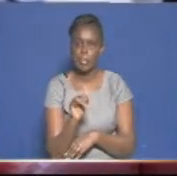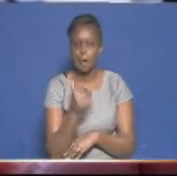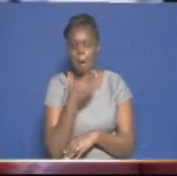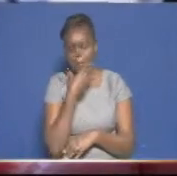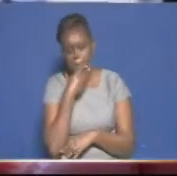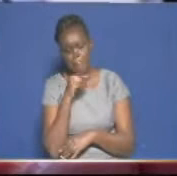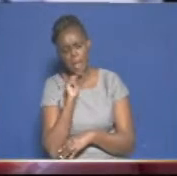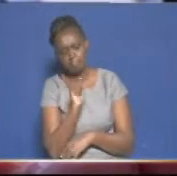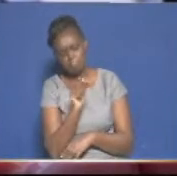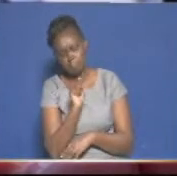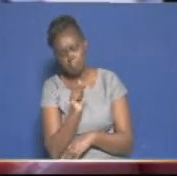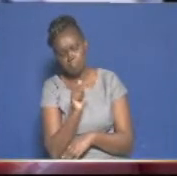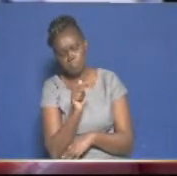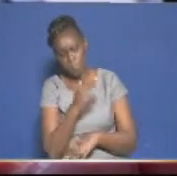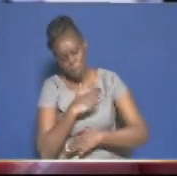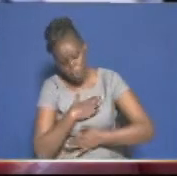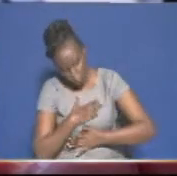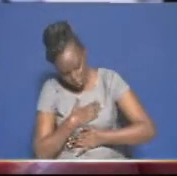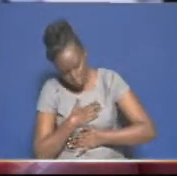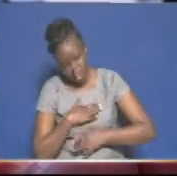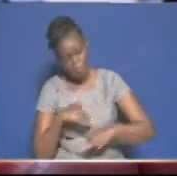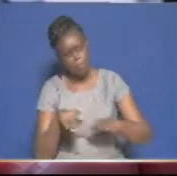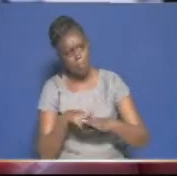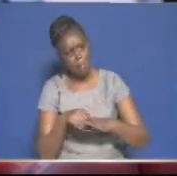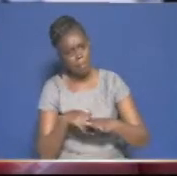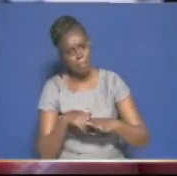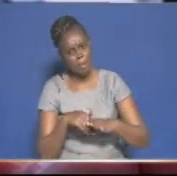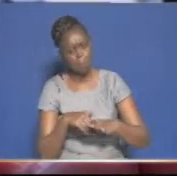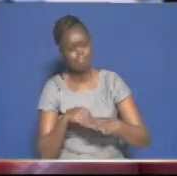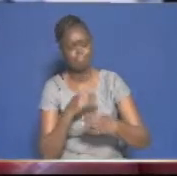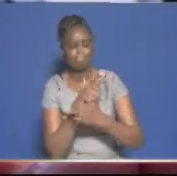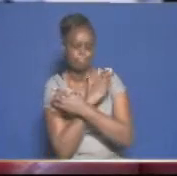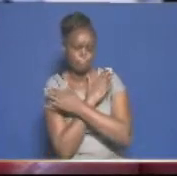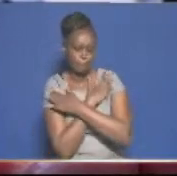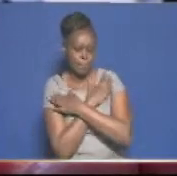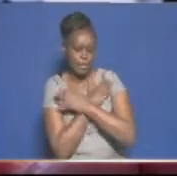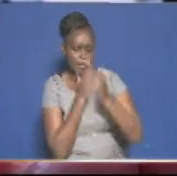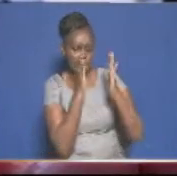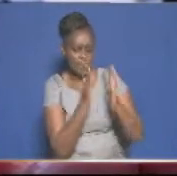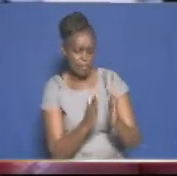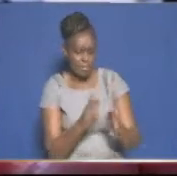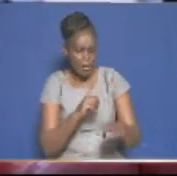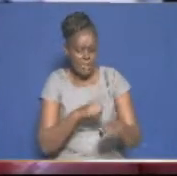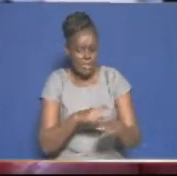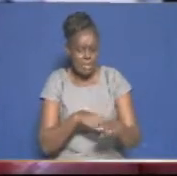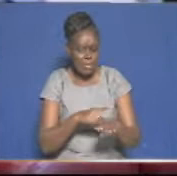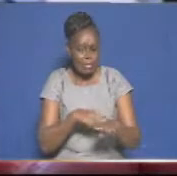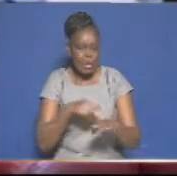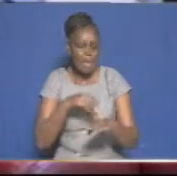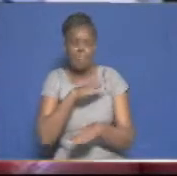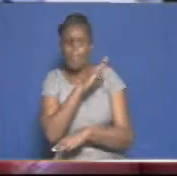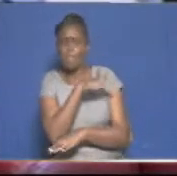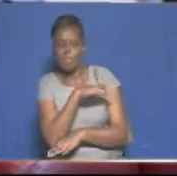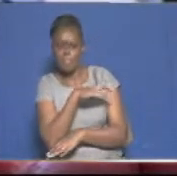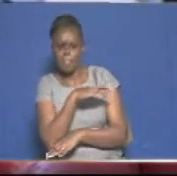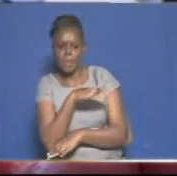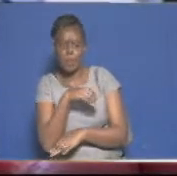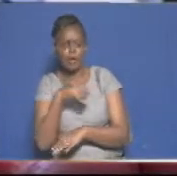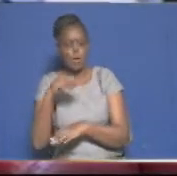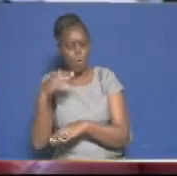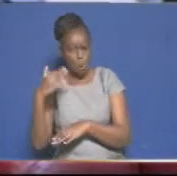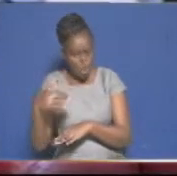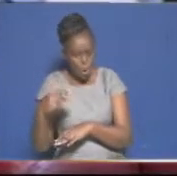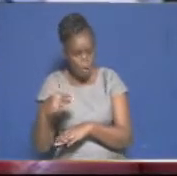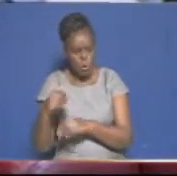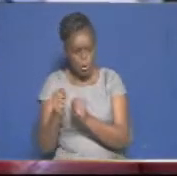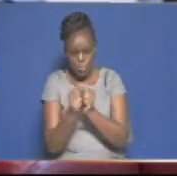a very friendly person, in that in the evening, in the members' lounge, you could always have a drink with him and